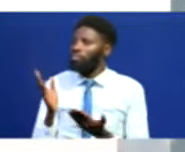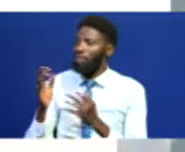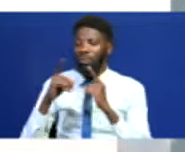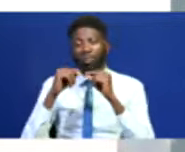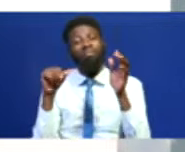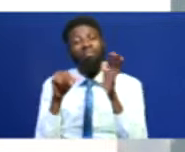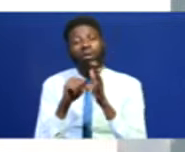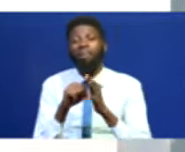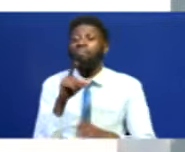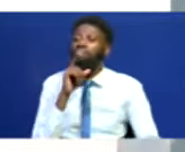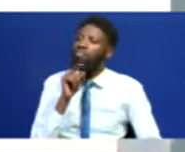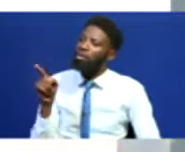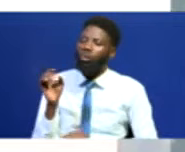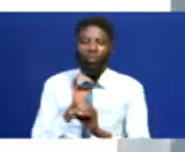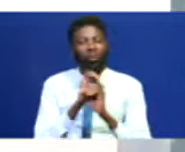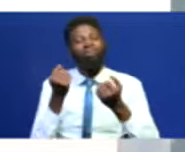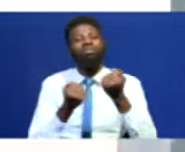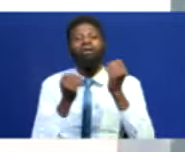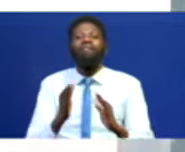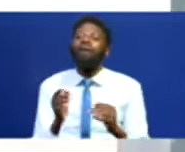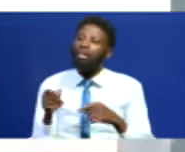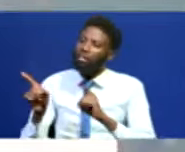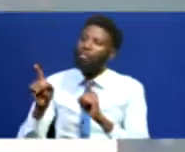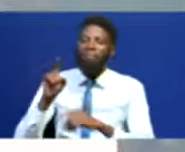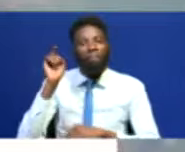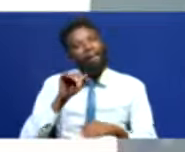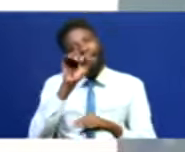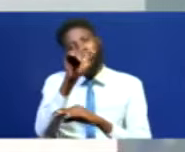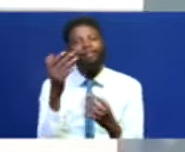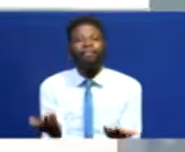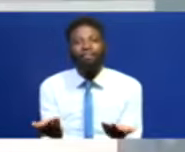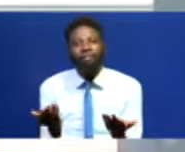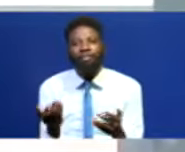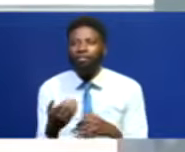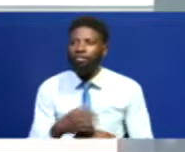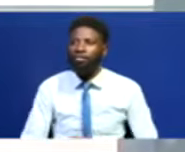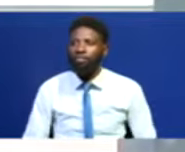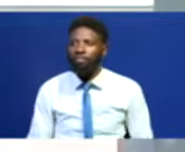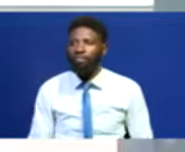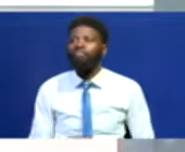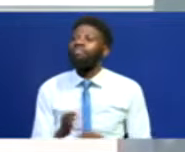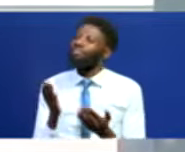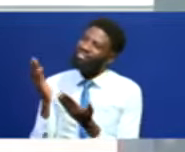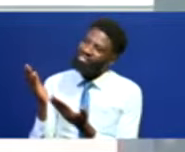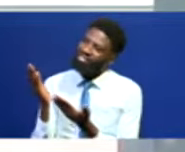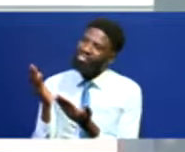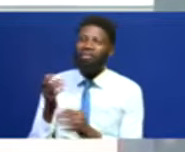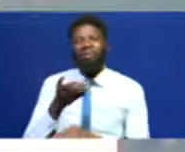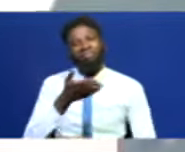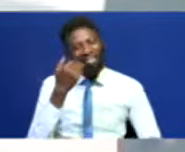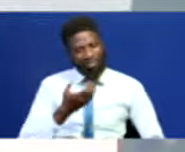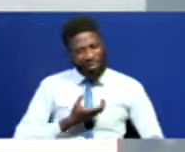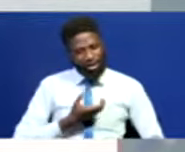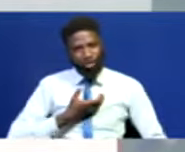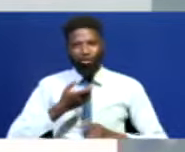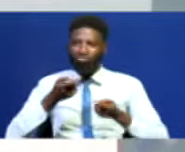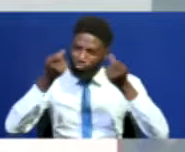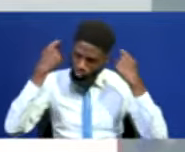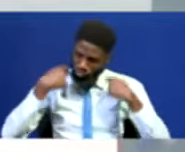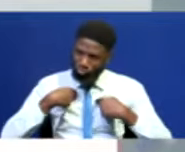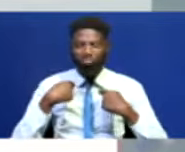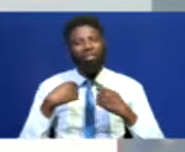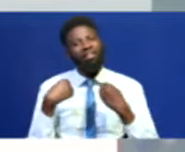huyo mtu, shida ni drivers, they should have asked. Nguru, he should have been given a medal.